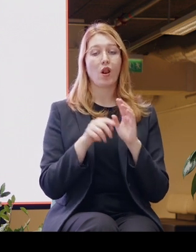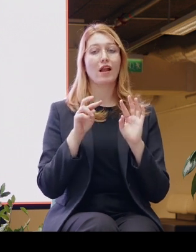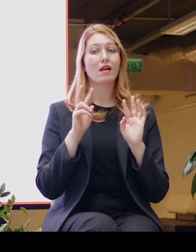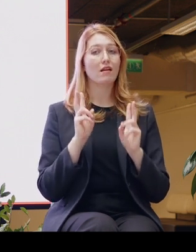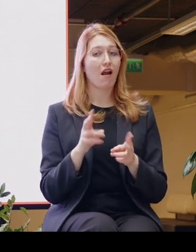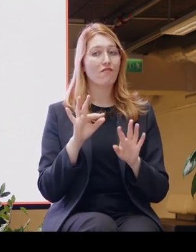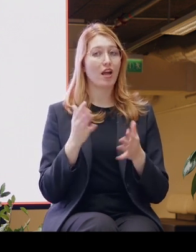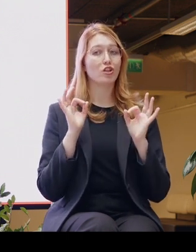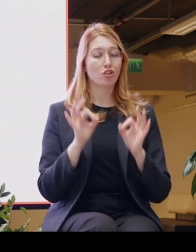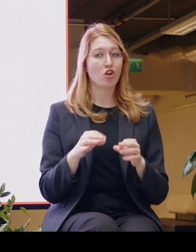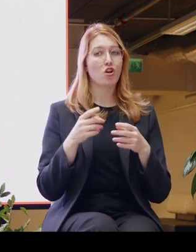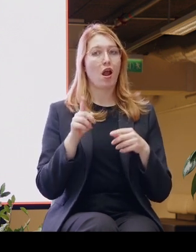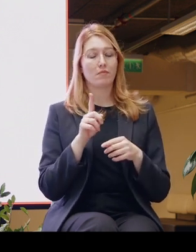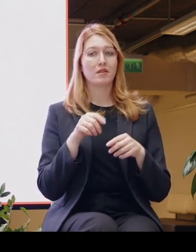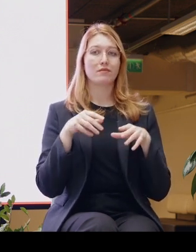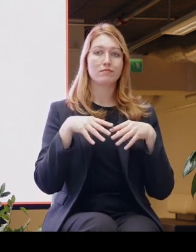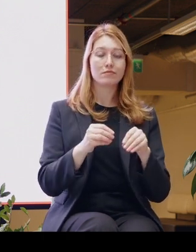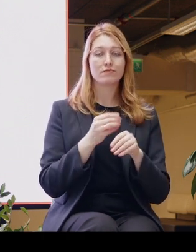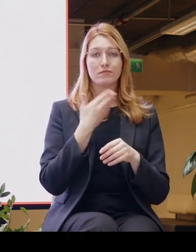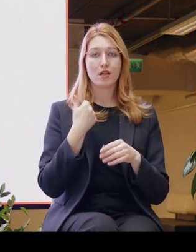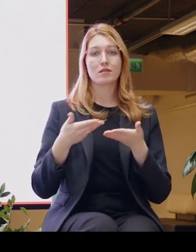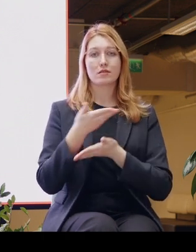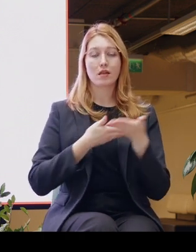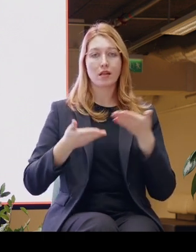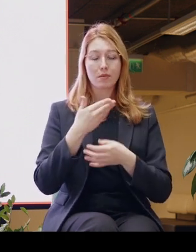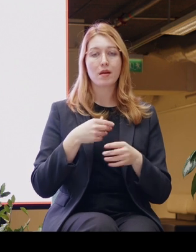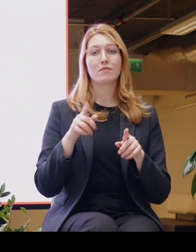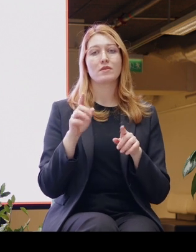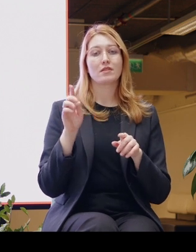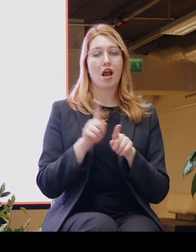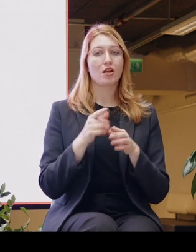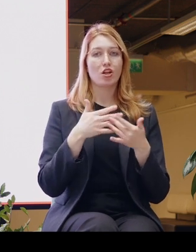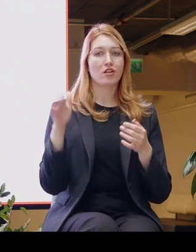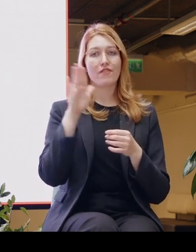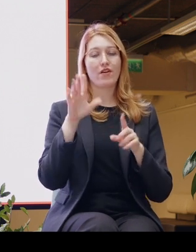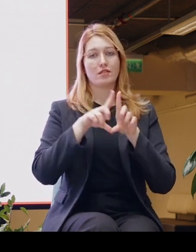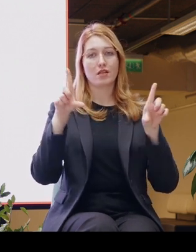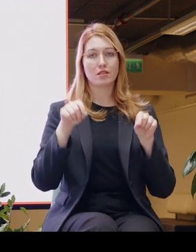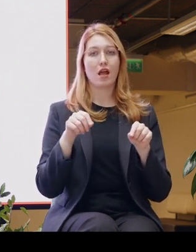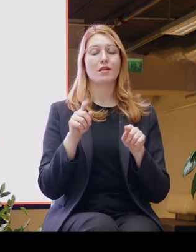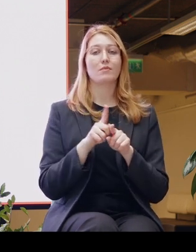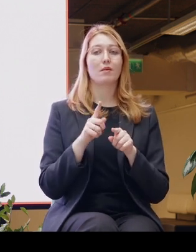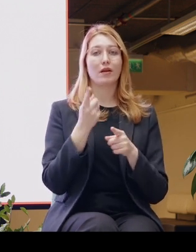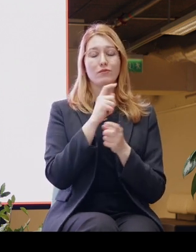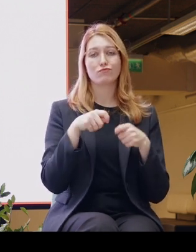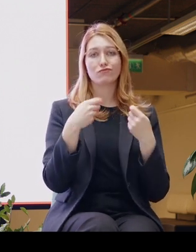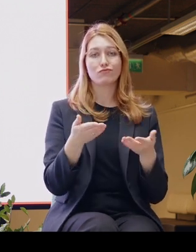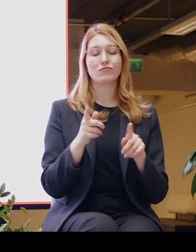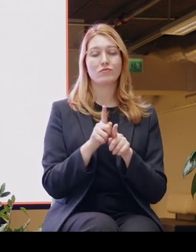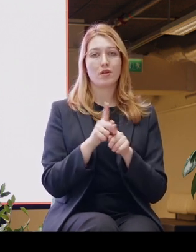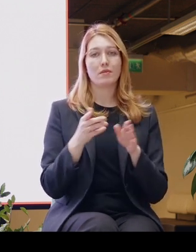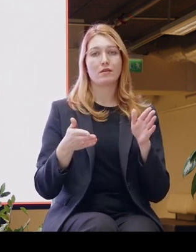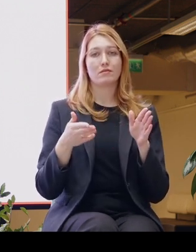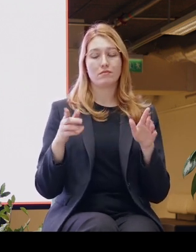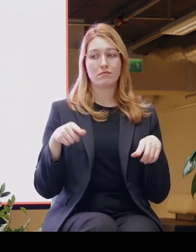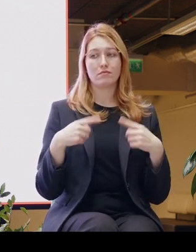requirements are fulfilled. Cooperation with stakeholders, giving them different trainings, raise the knowledge